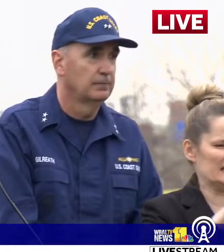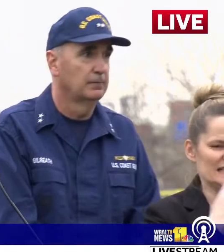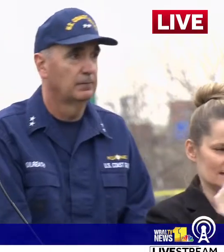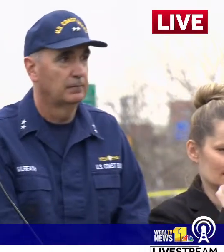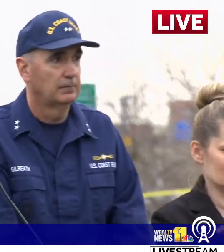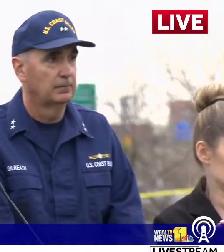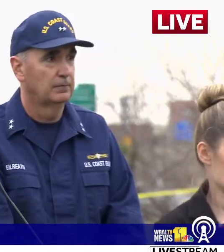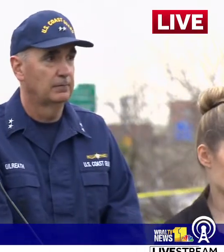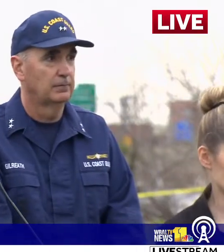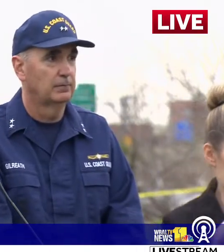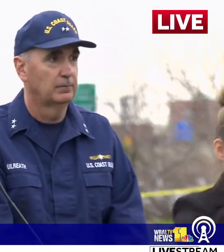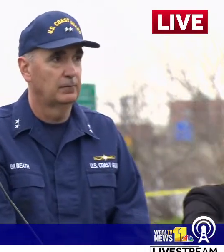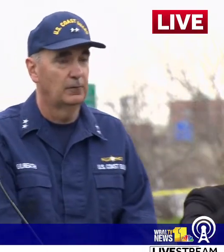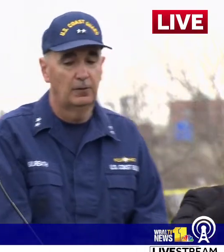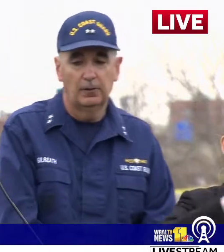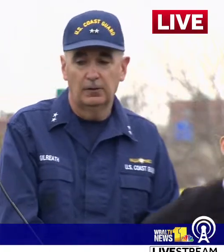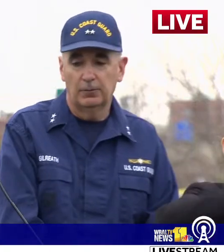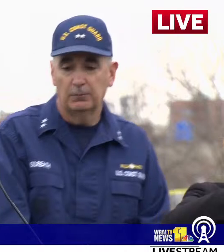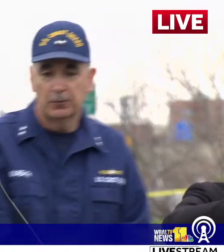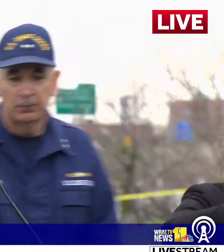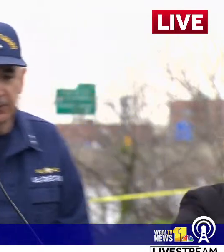lift.